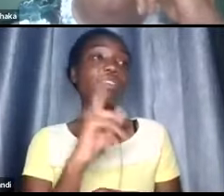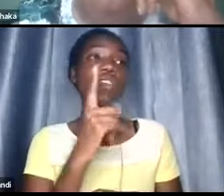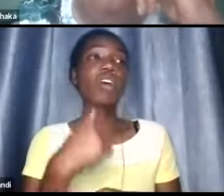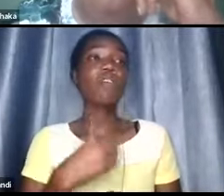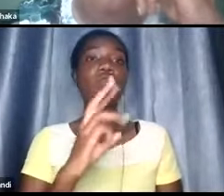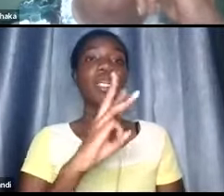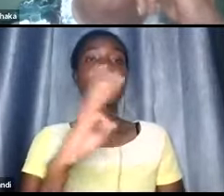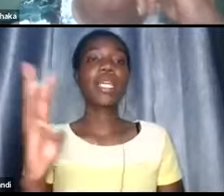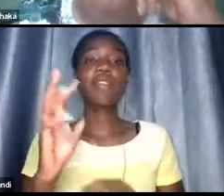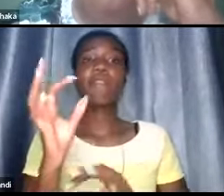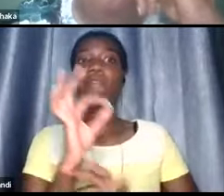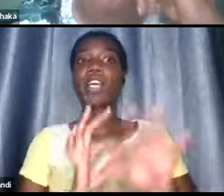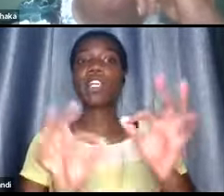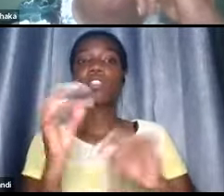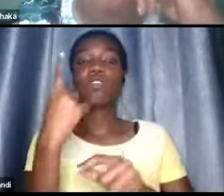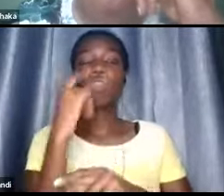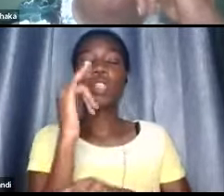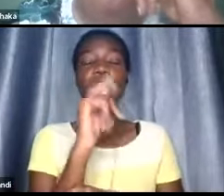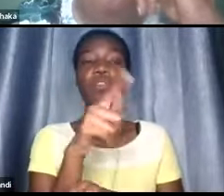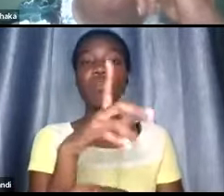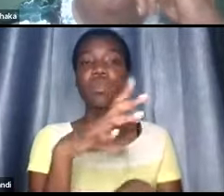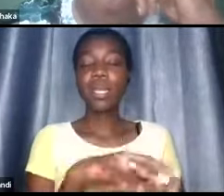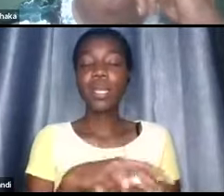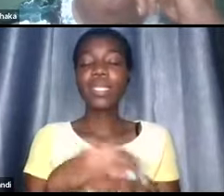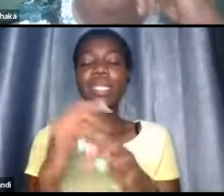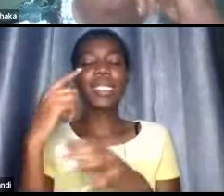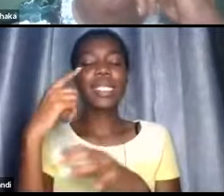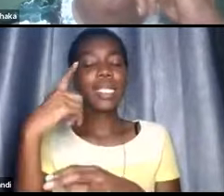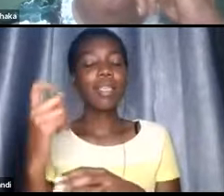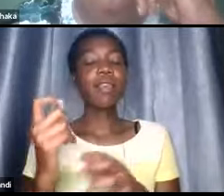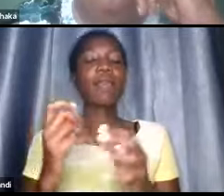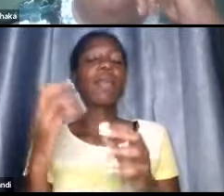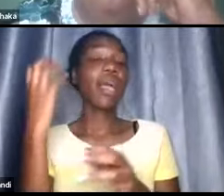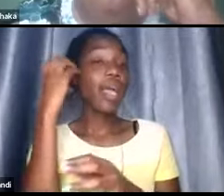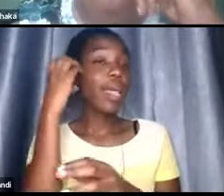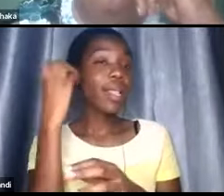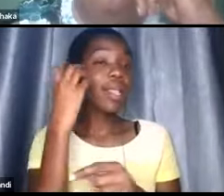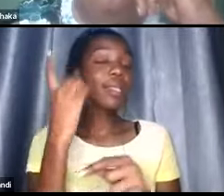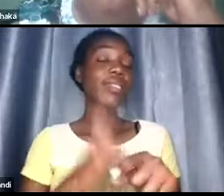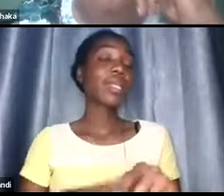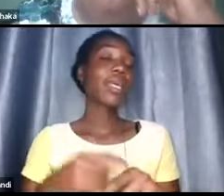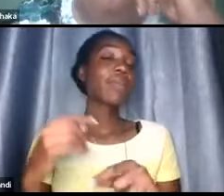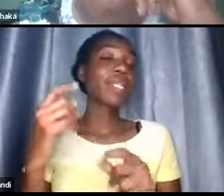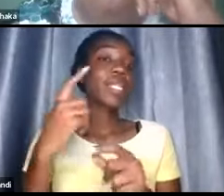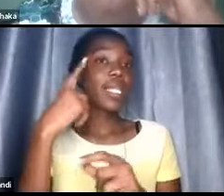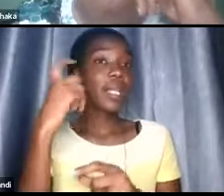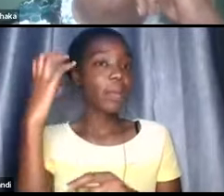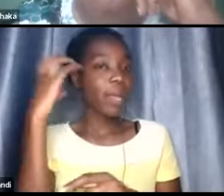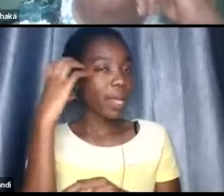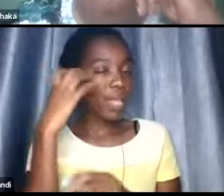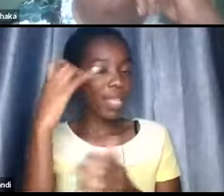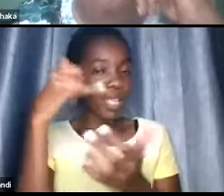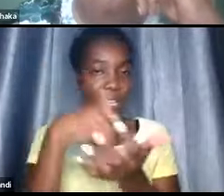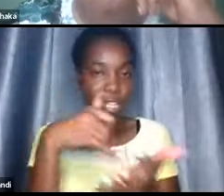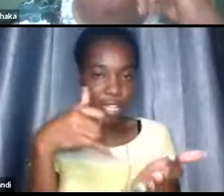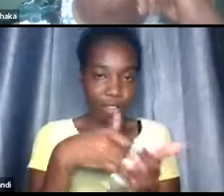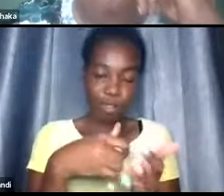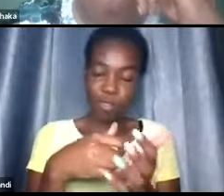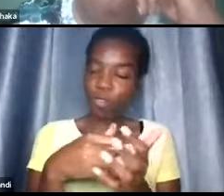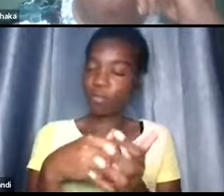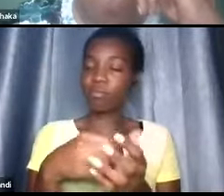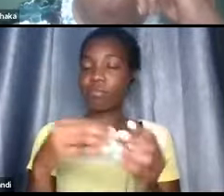says you have found your dream career when your career includes the following 4 qualities. One of